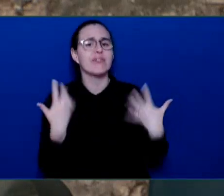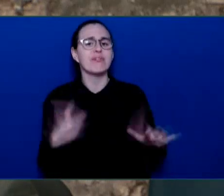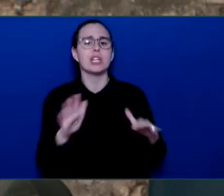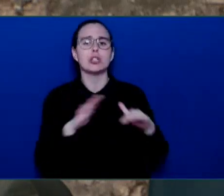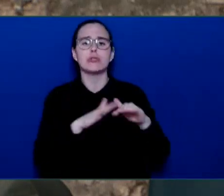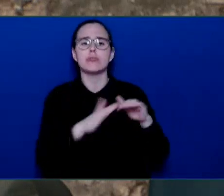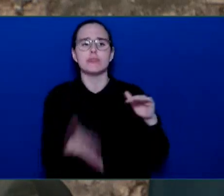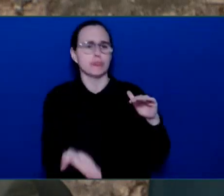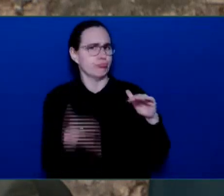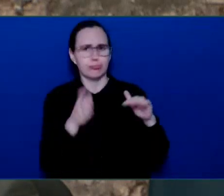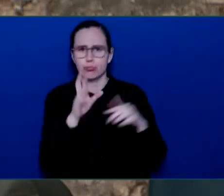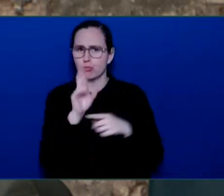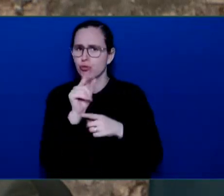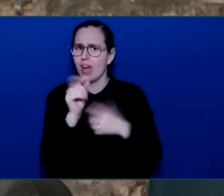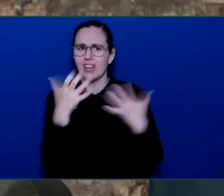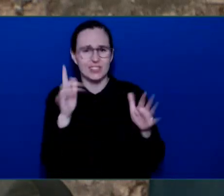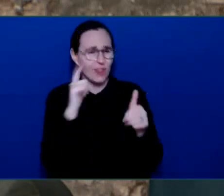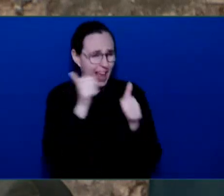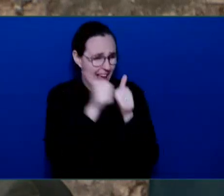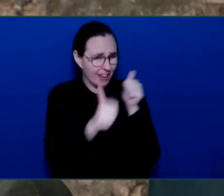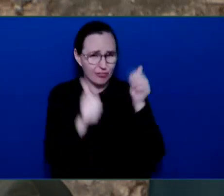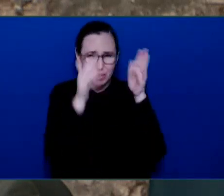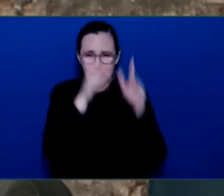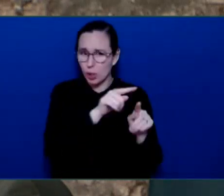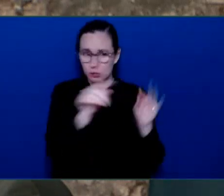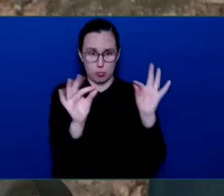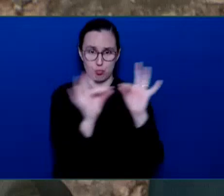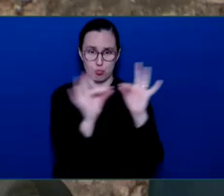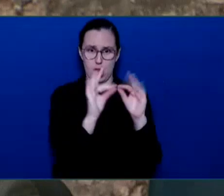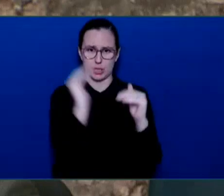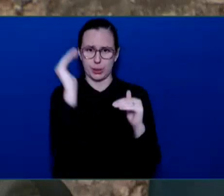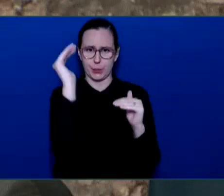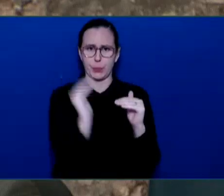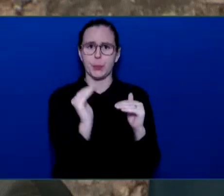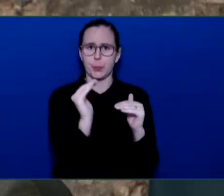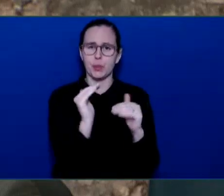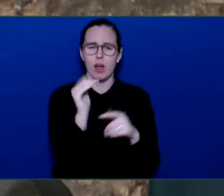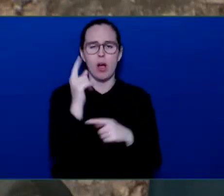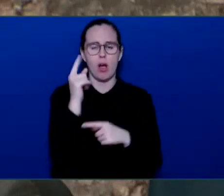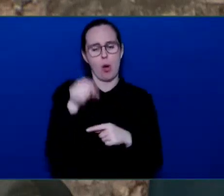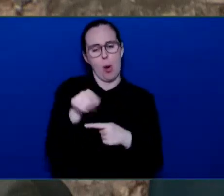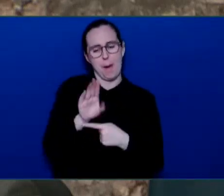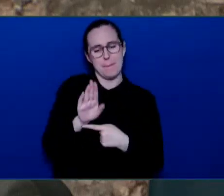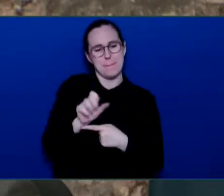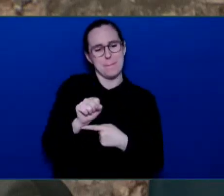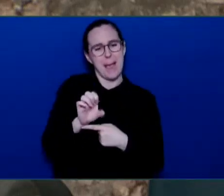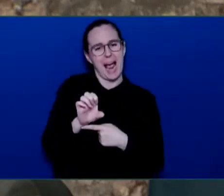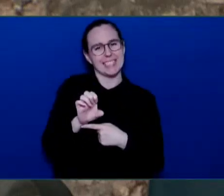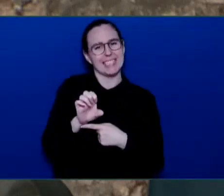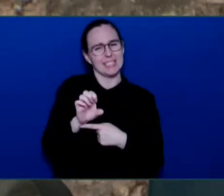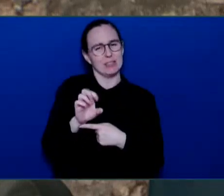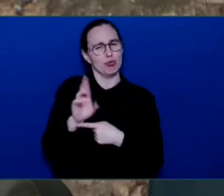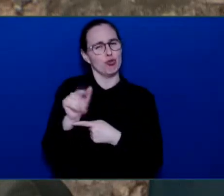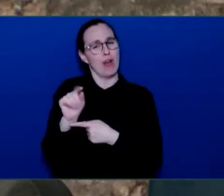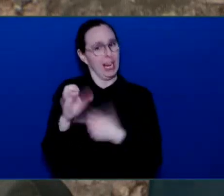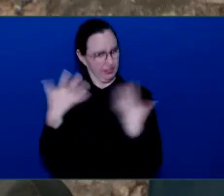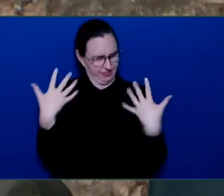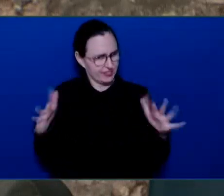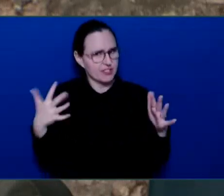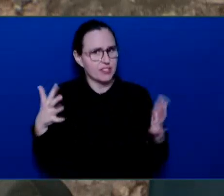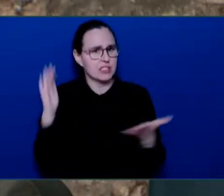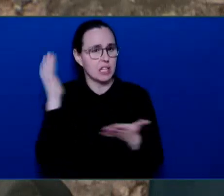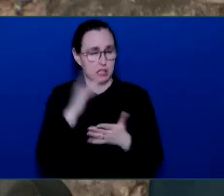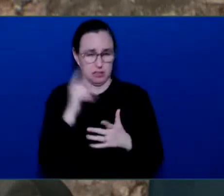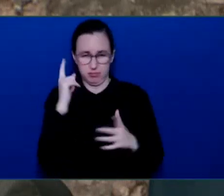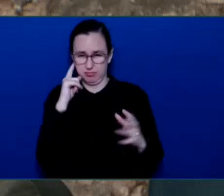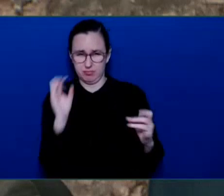certain, you know, for the base rates. We are building more homes for middle-income people. I think it's odd that the